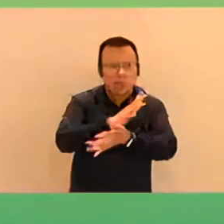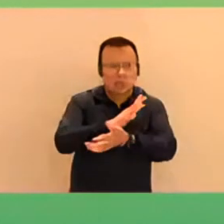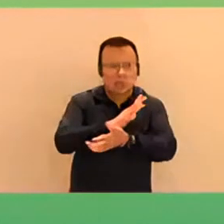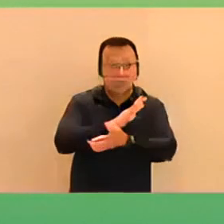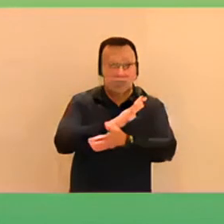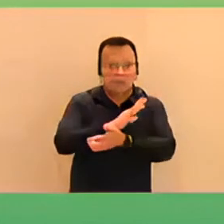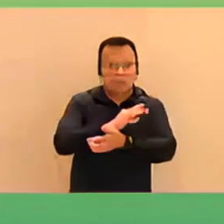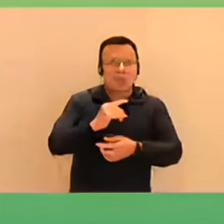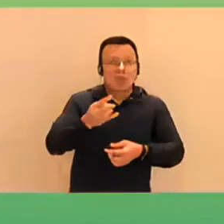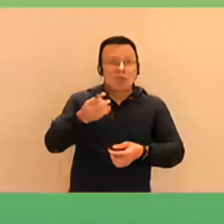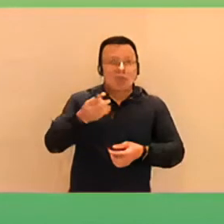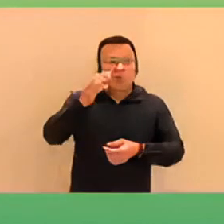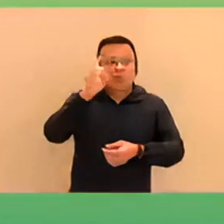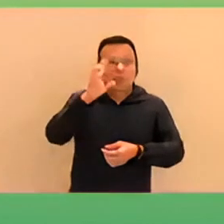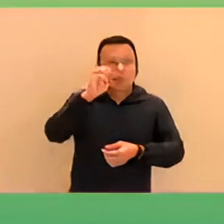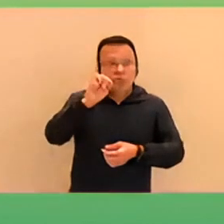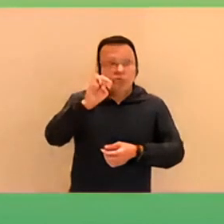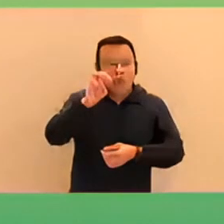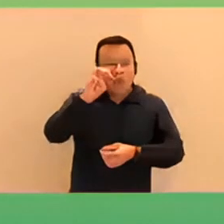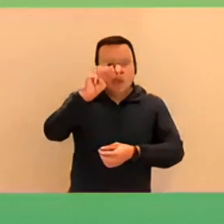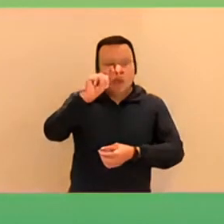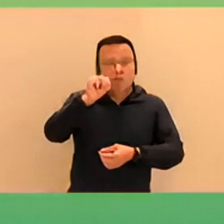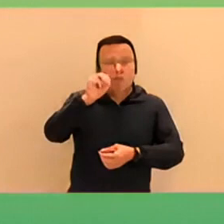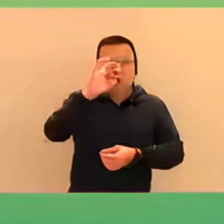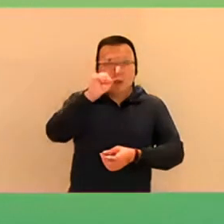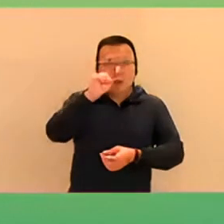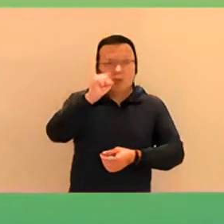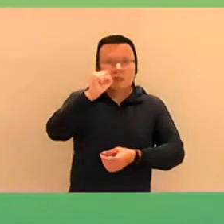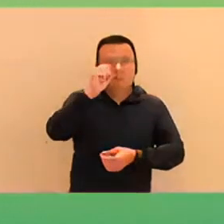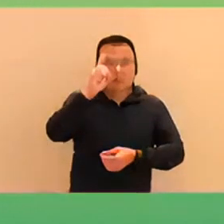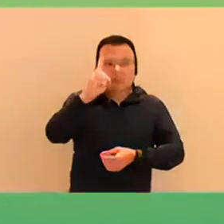GBC, and now with Chinachem, and we try to